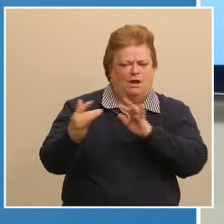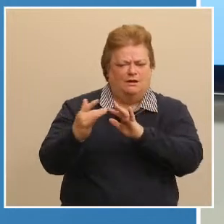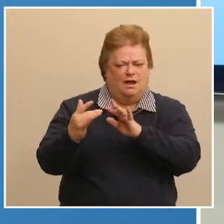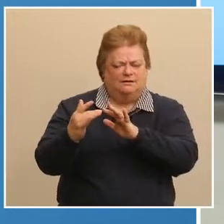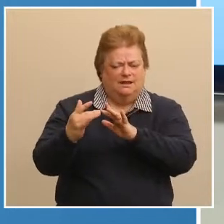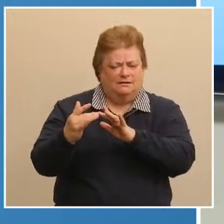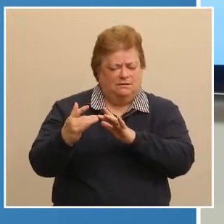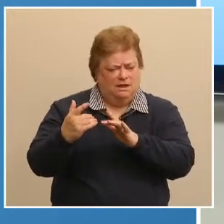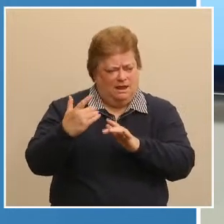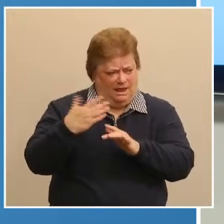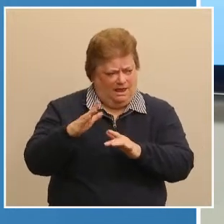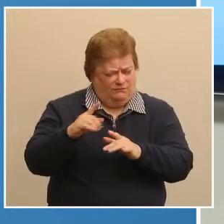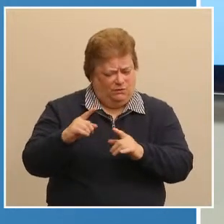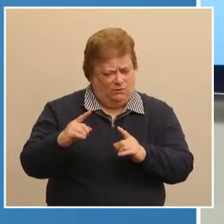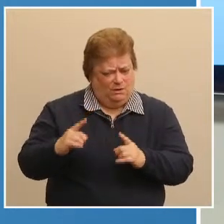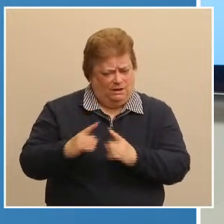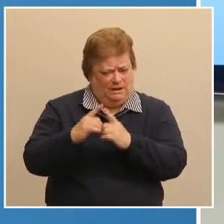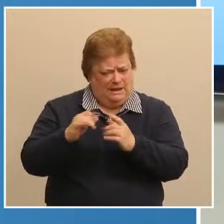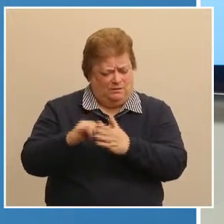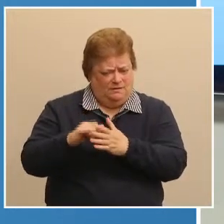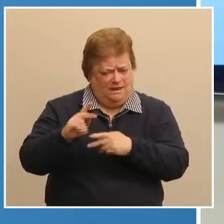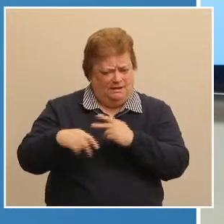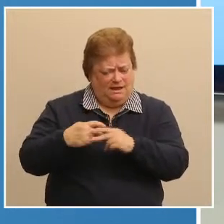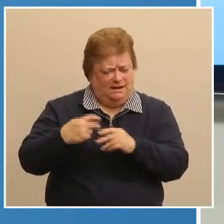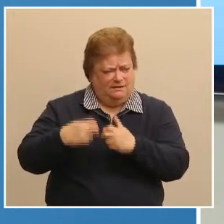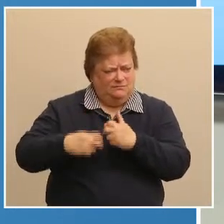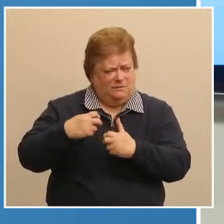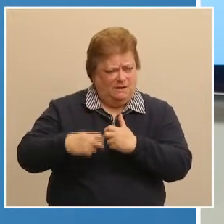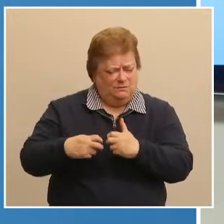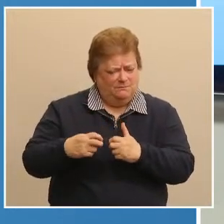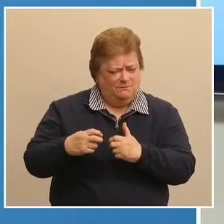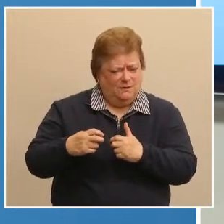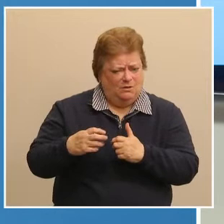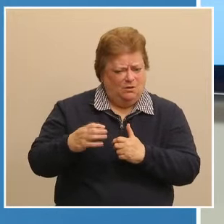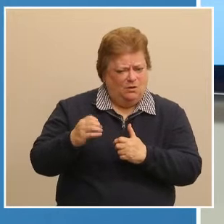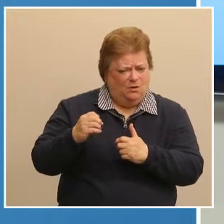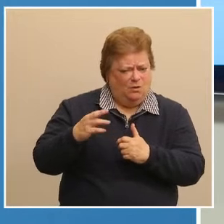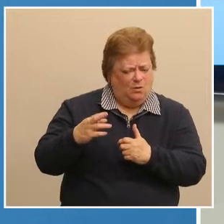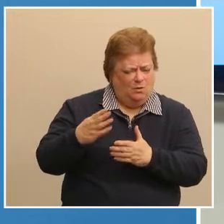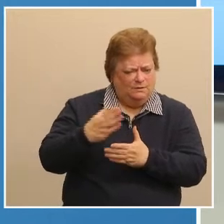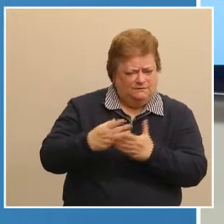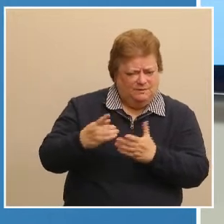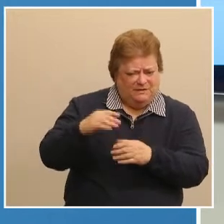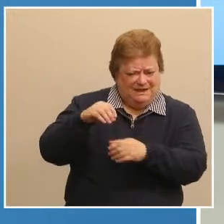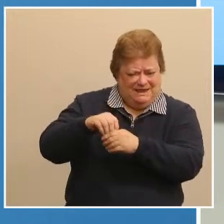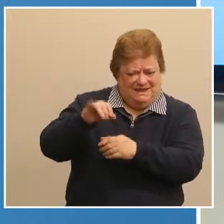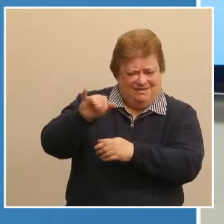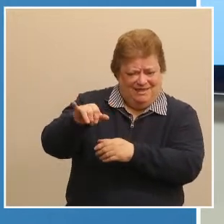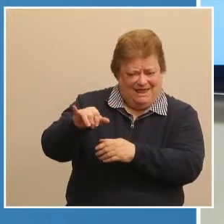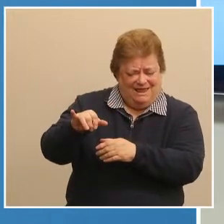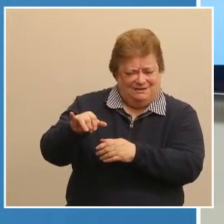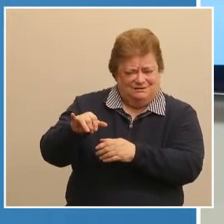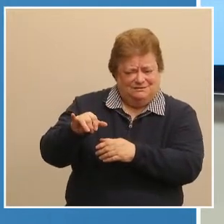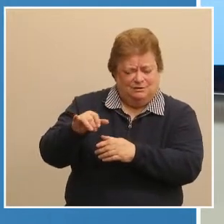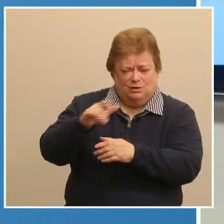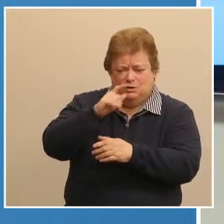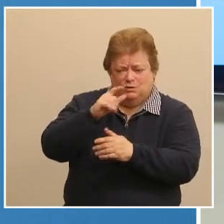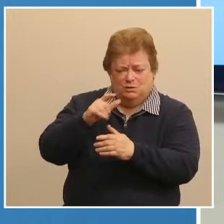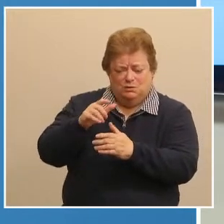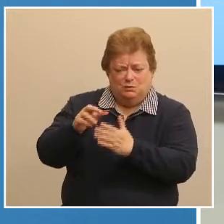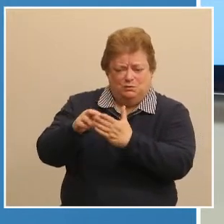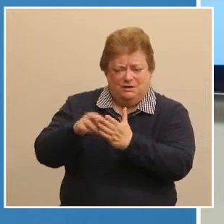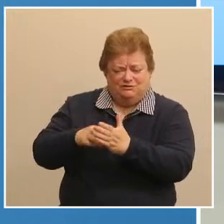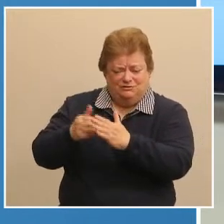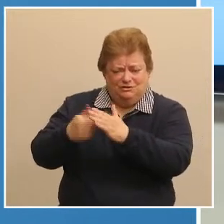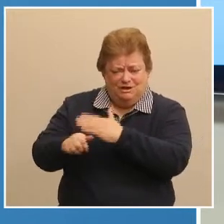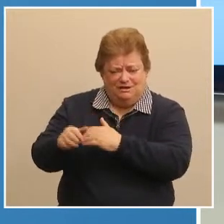you encountering problems, and or if you're somebody in that group that should be eligible and hasn't received contact from the health